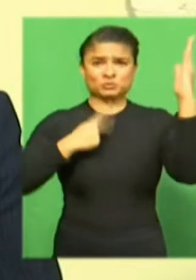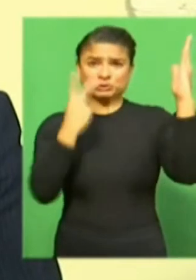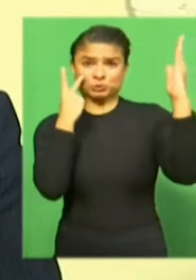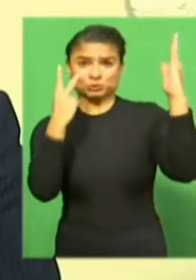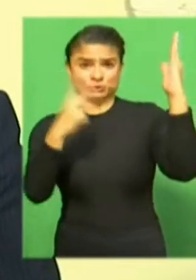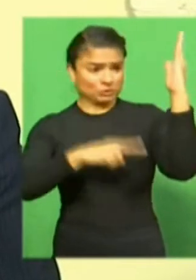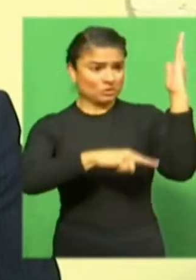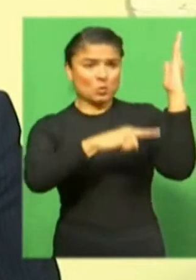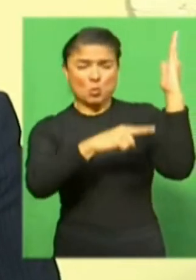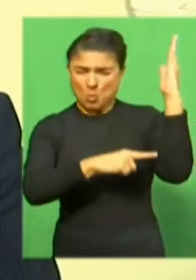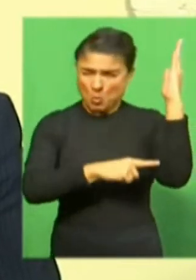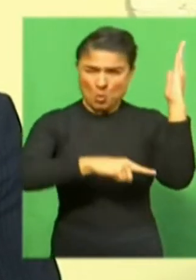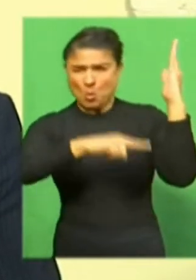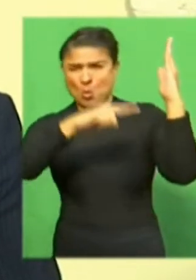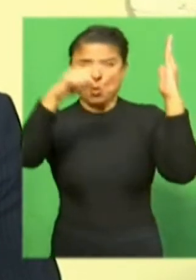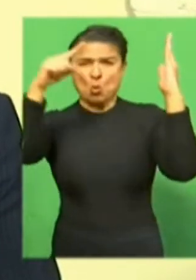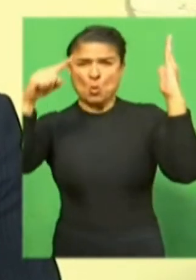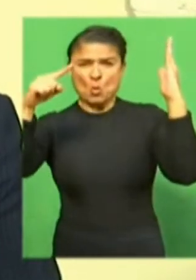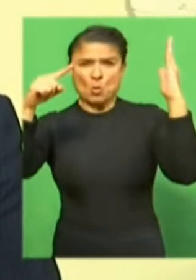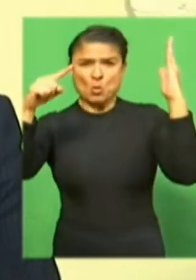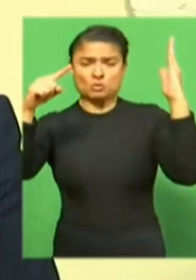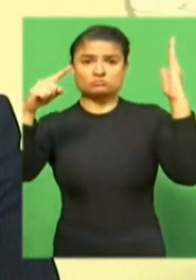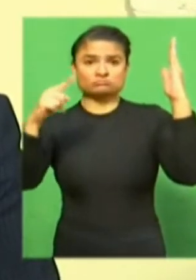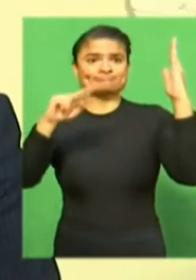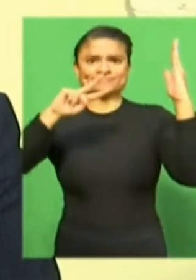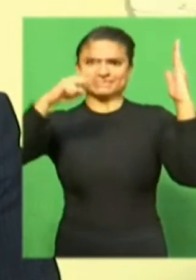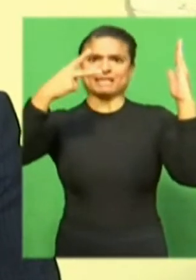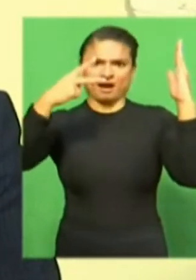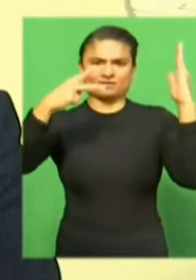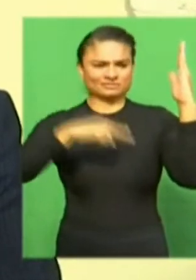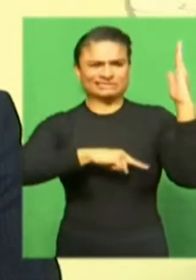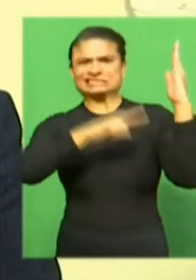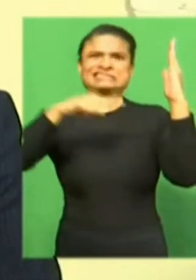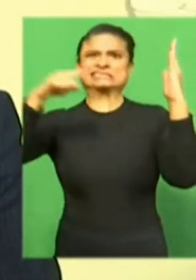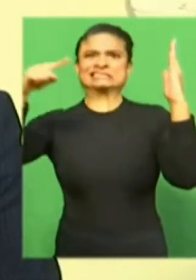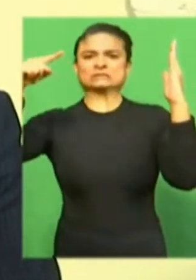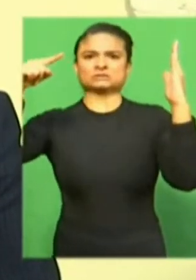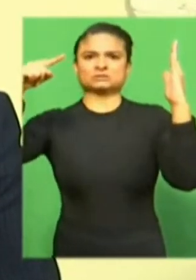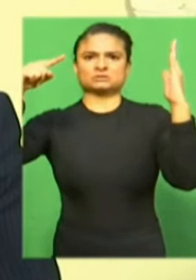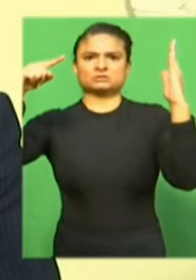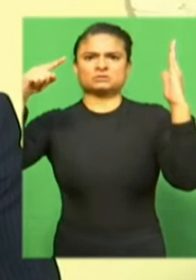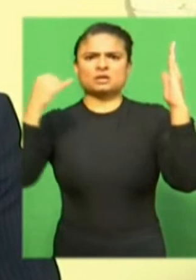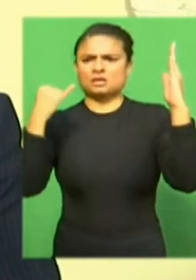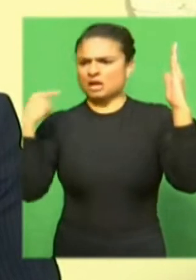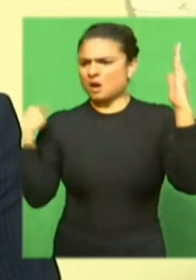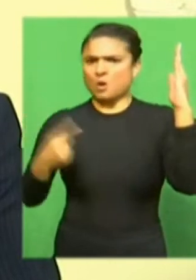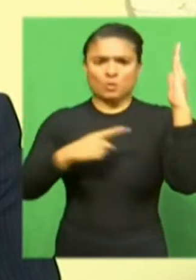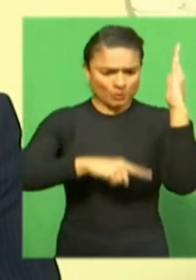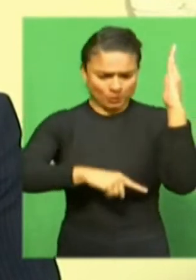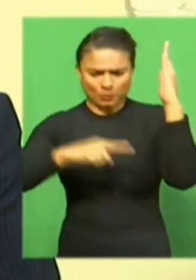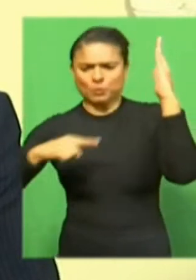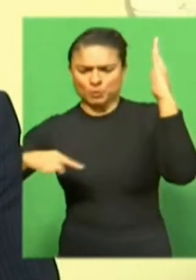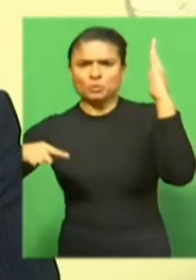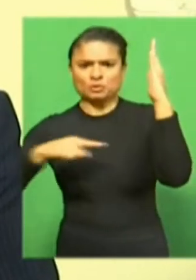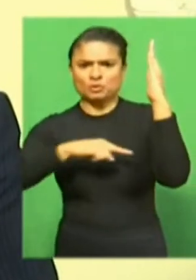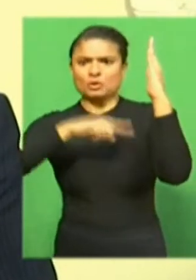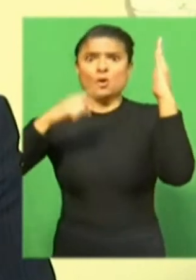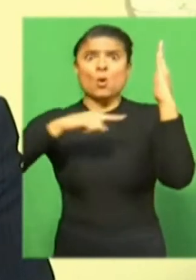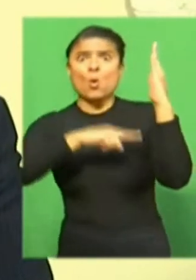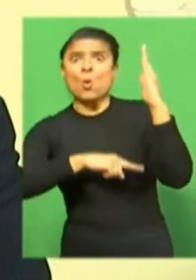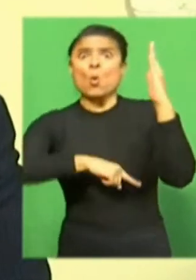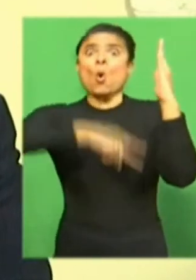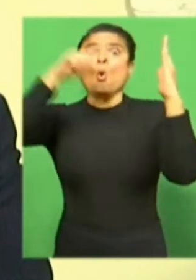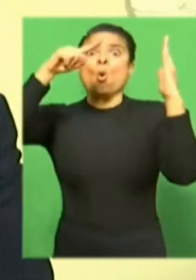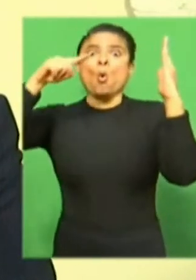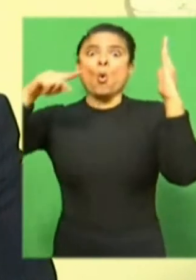infections, although there are areas in the country where we still need to be concerned because the rates of